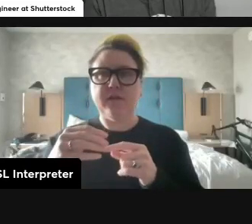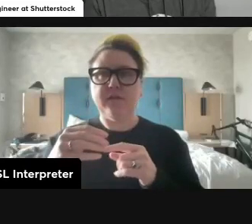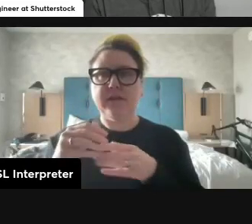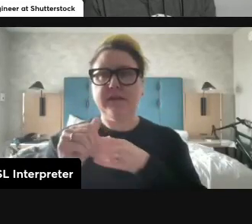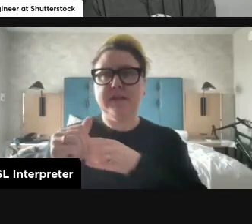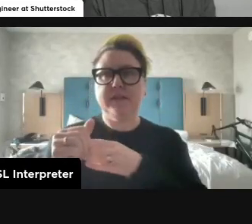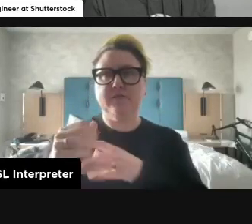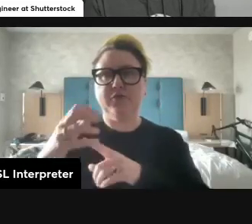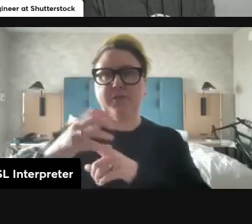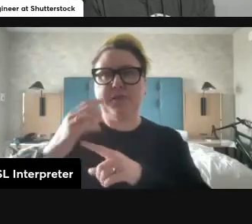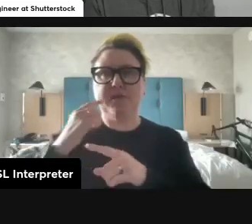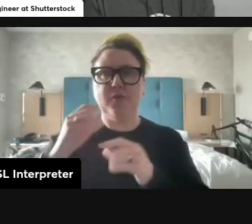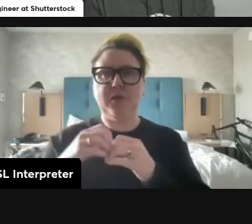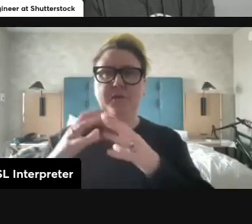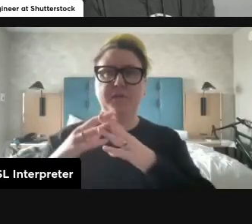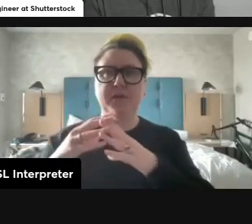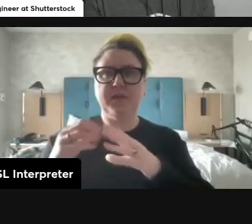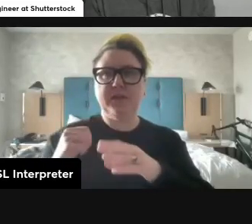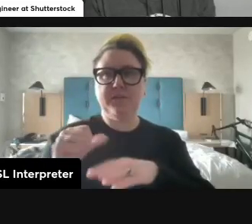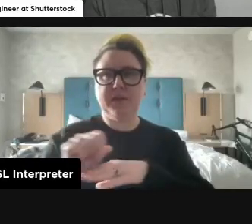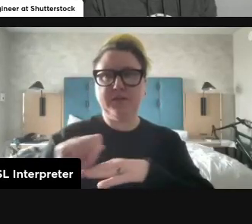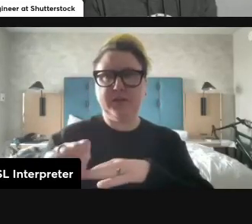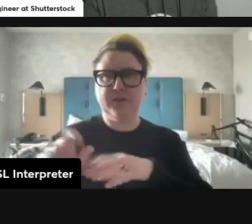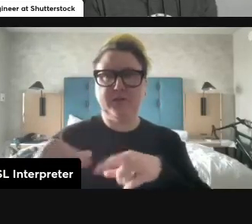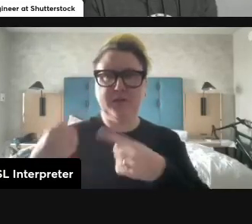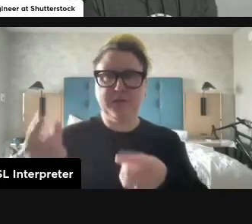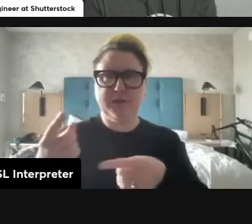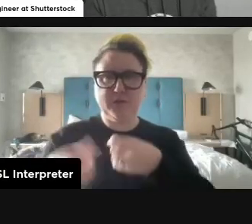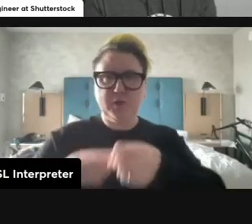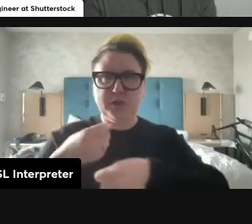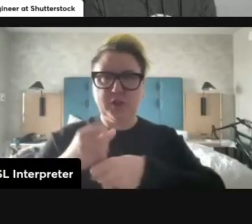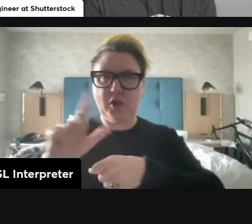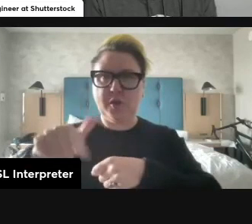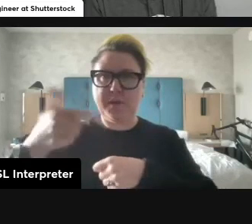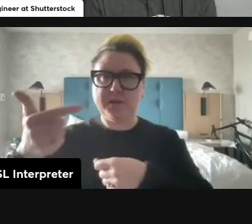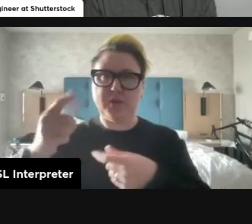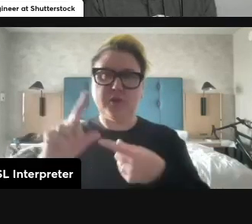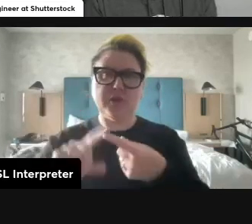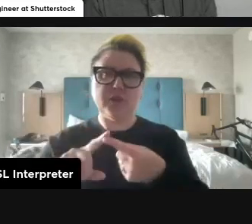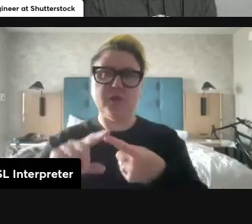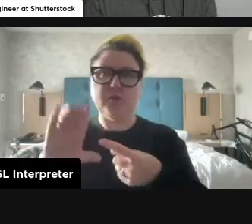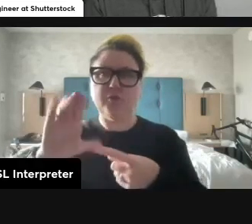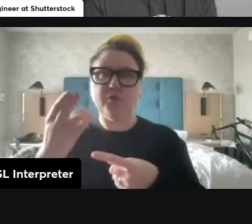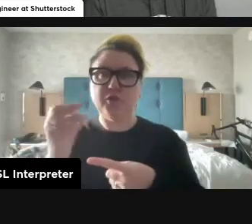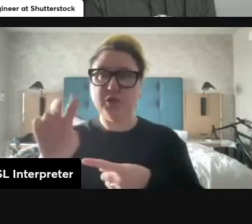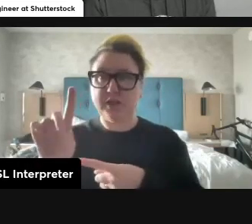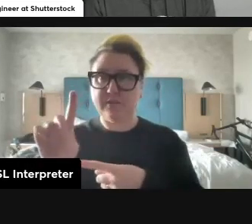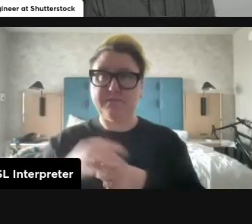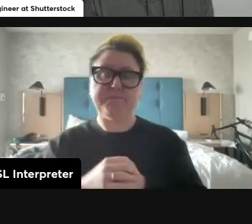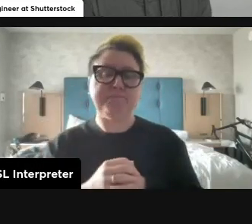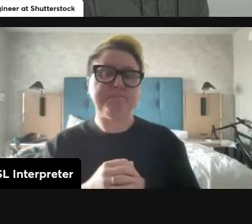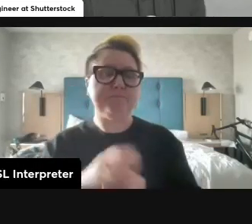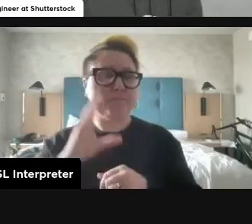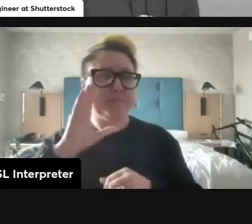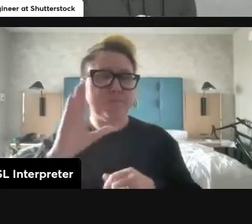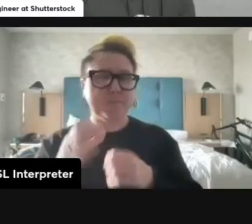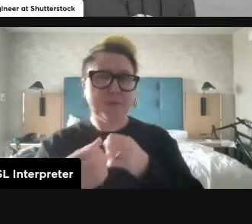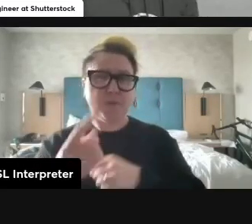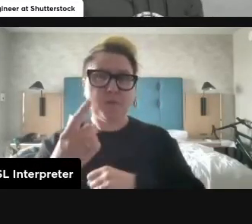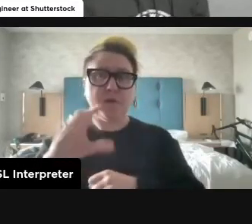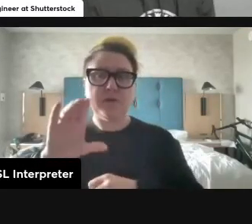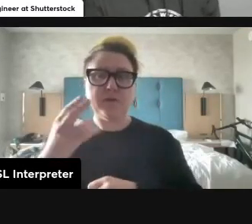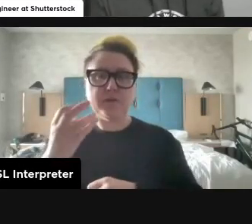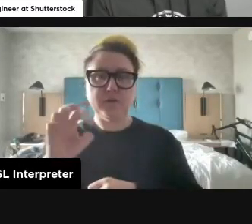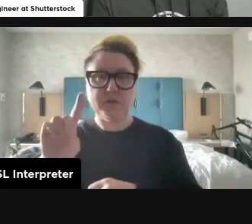implementing Backstage over the last year. I'll pass it on to Chad. Hey, everybody. Chad